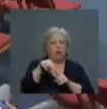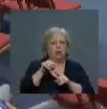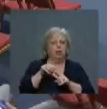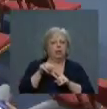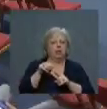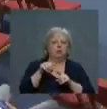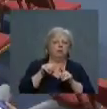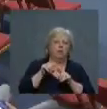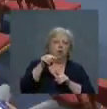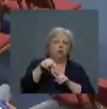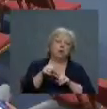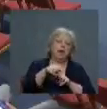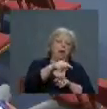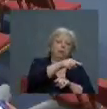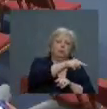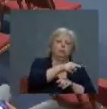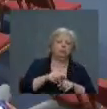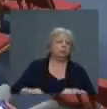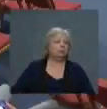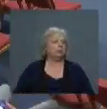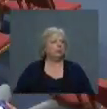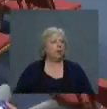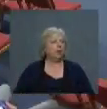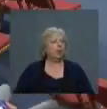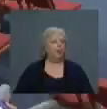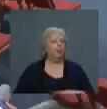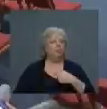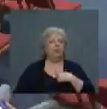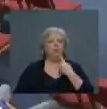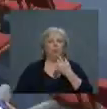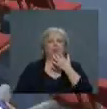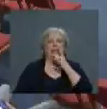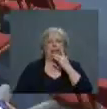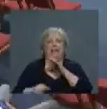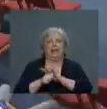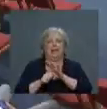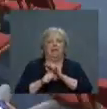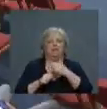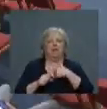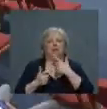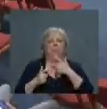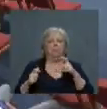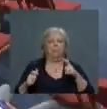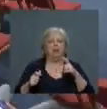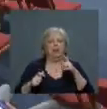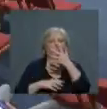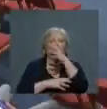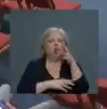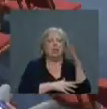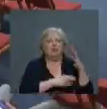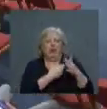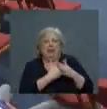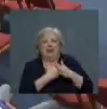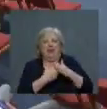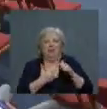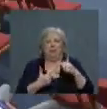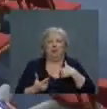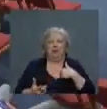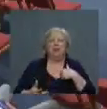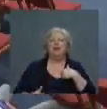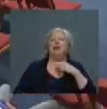on down. On down from there. Yeah. I'm the one that's lucky enough to have that big patch of woods next to me. Okay. Yeah.